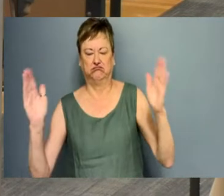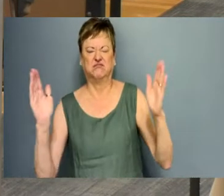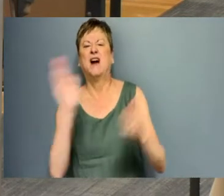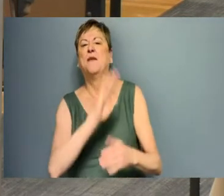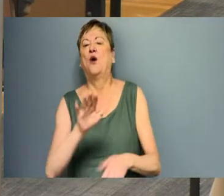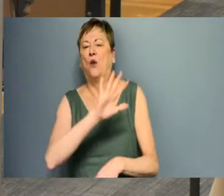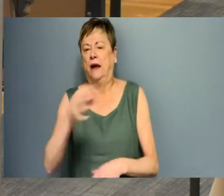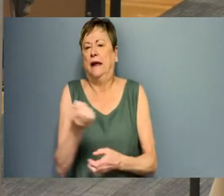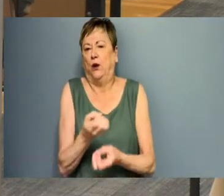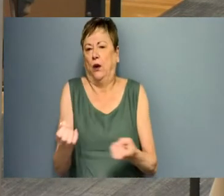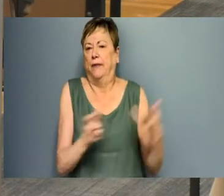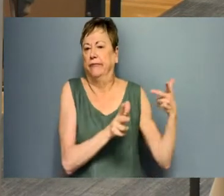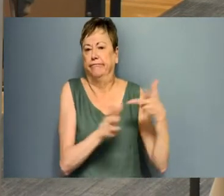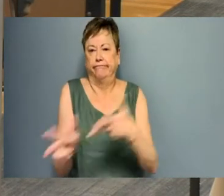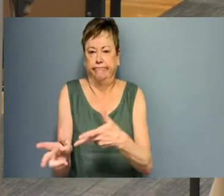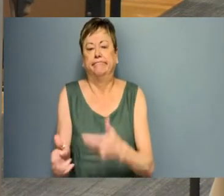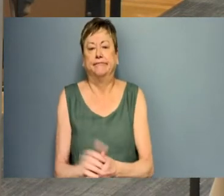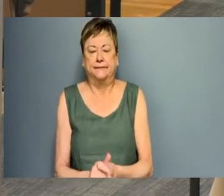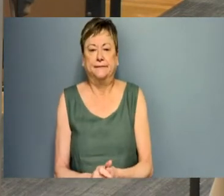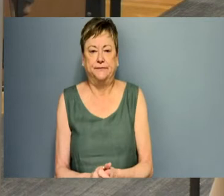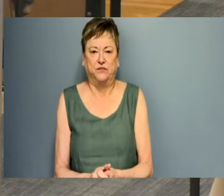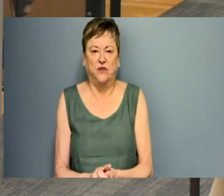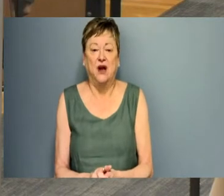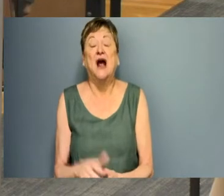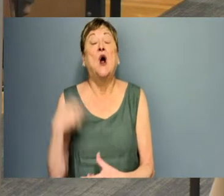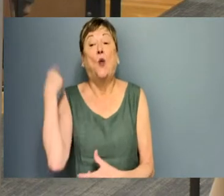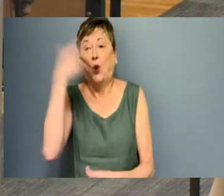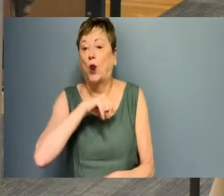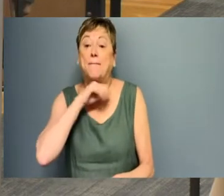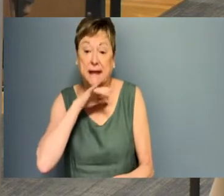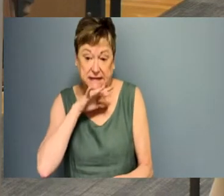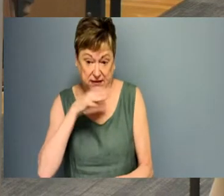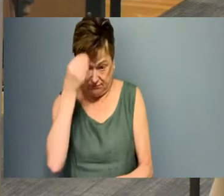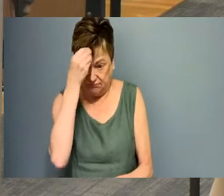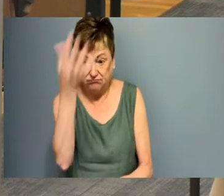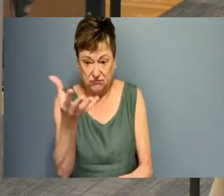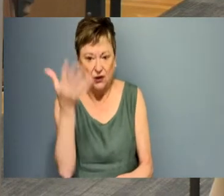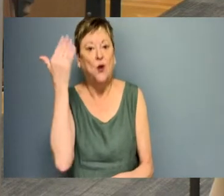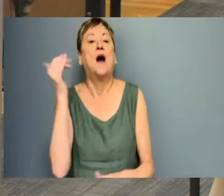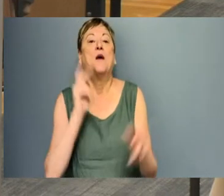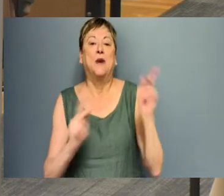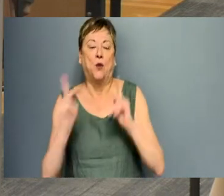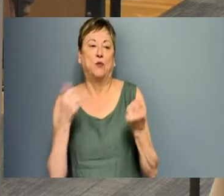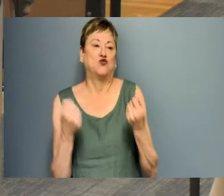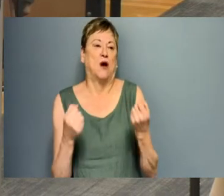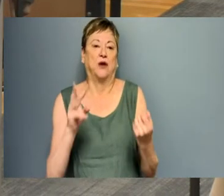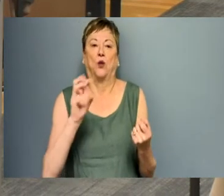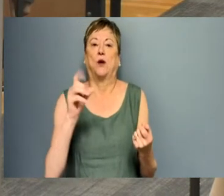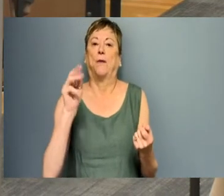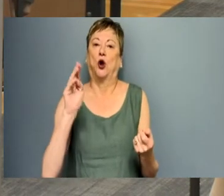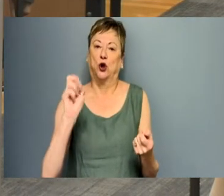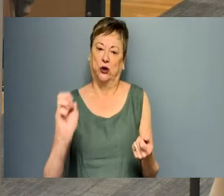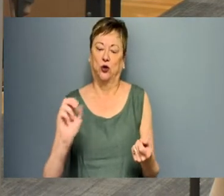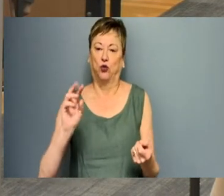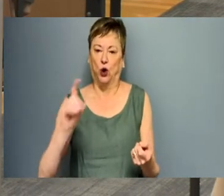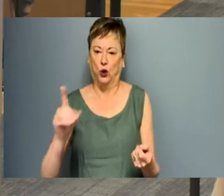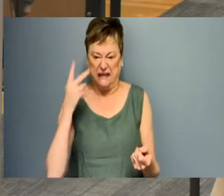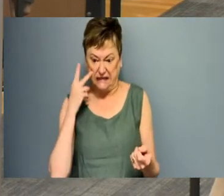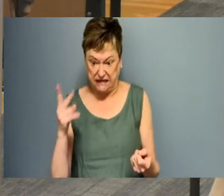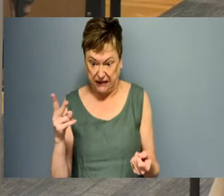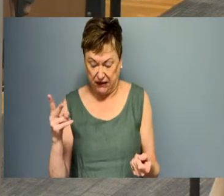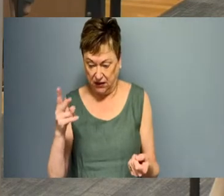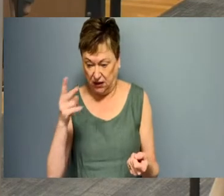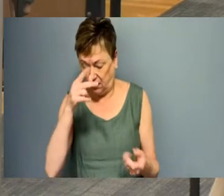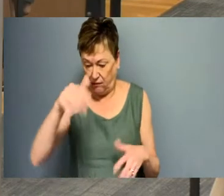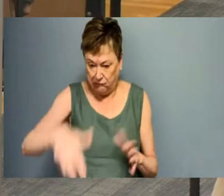working. And it'll look messy. That's when people are going to be driving down Woodburn Road and they'll see an excavator scooping out the lake and wonder